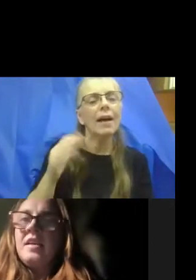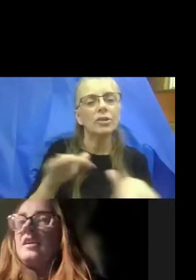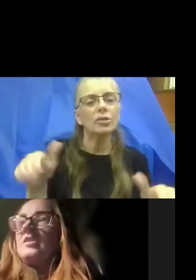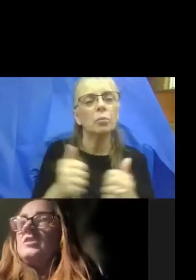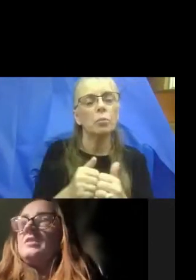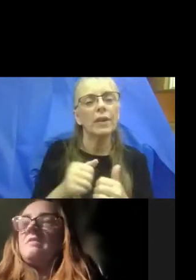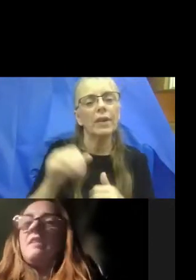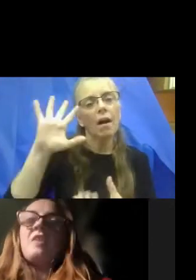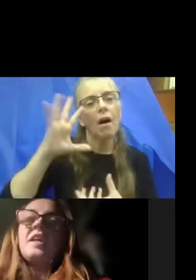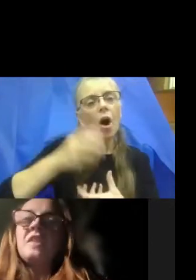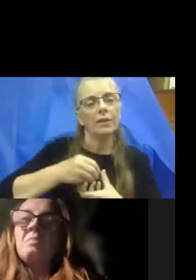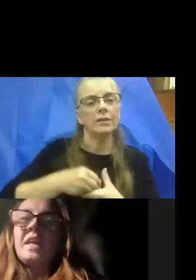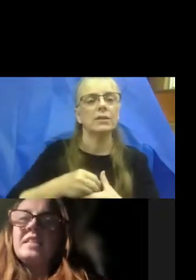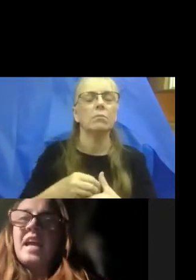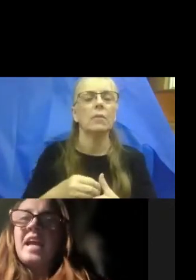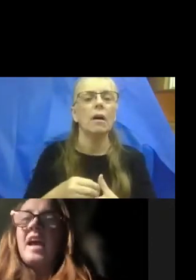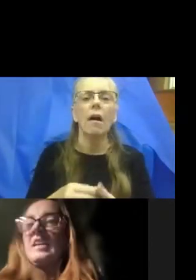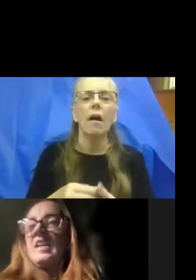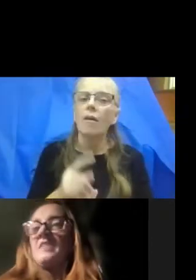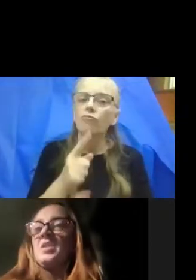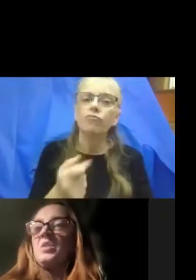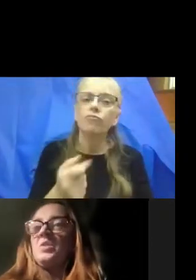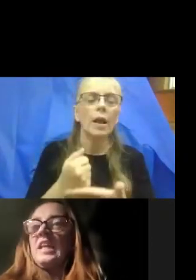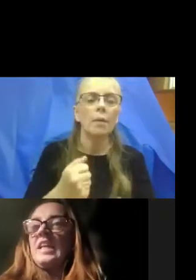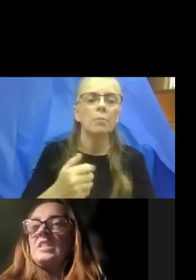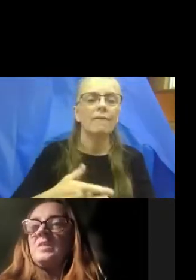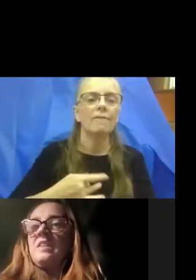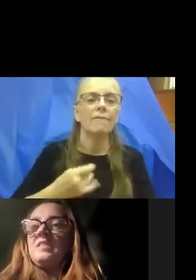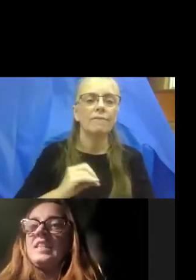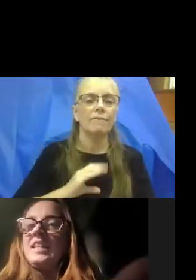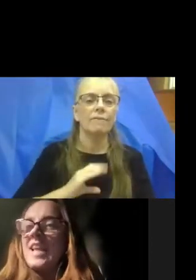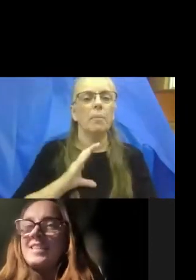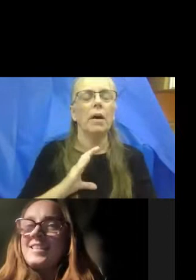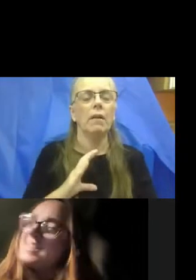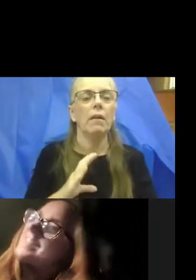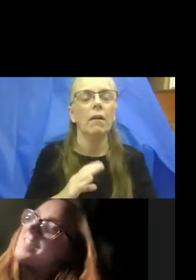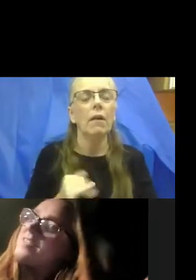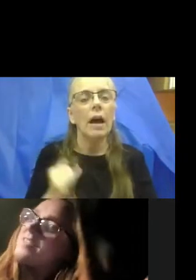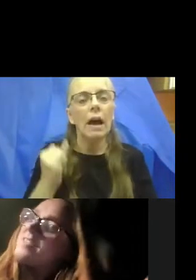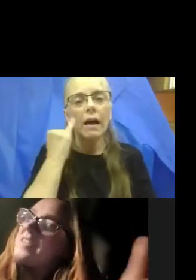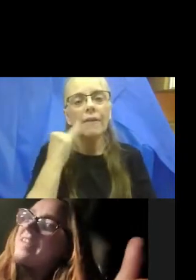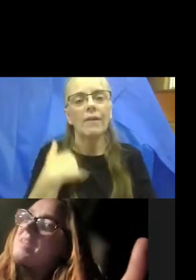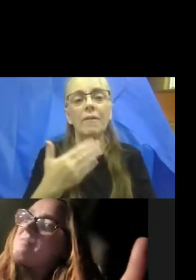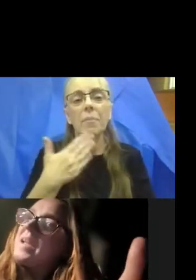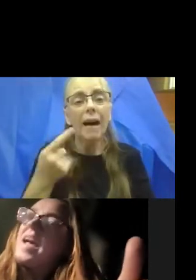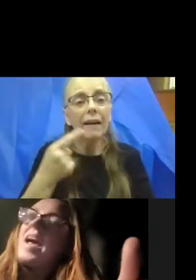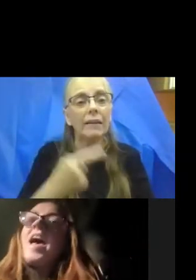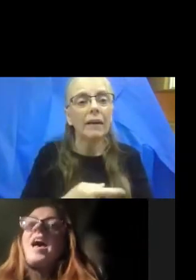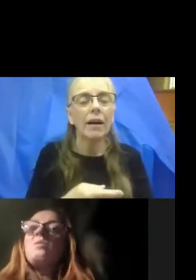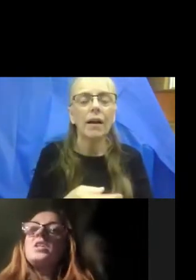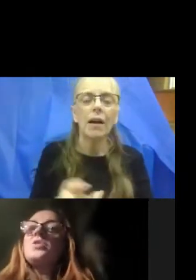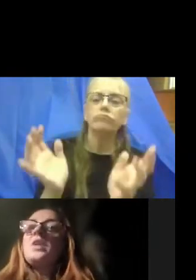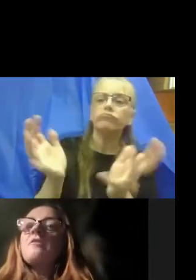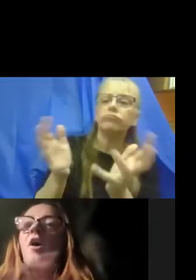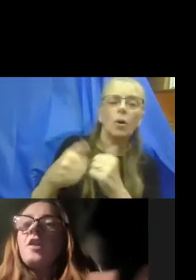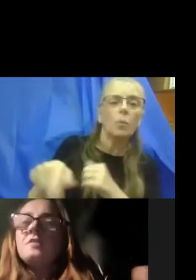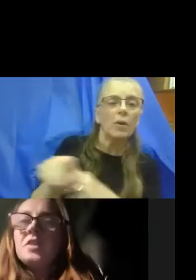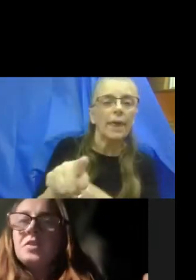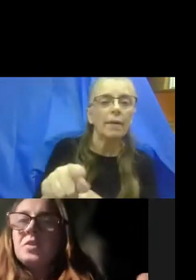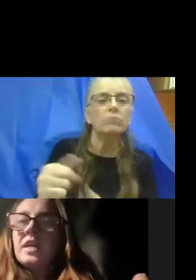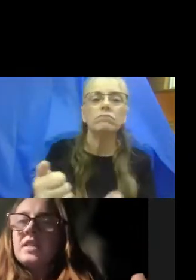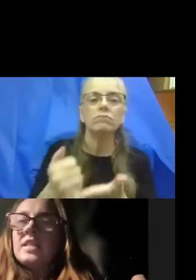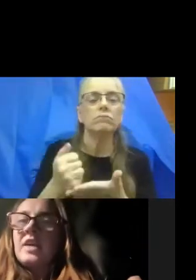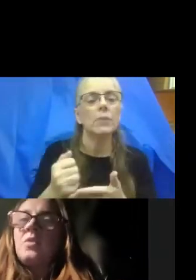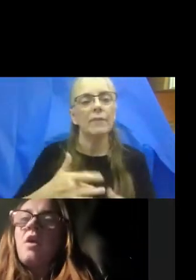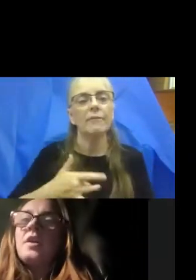And just if I was having a bad day, I could have someone to relate to. And I was like, yes, someone's out there like me. And what's great for all of